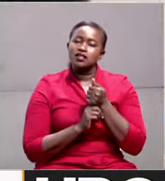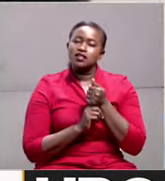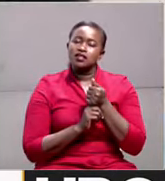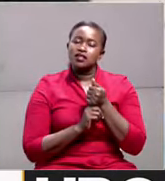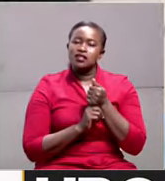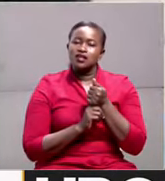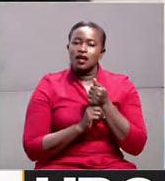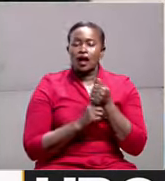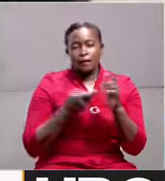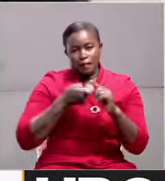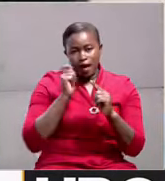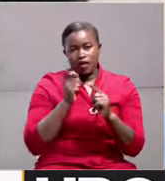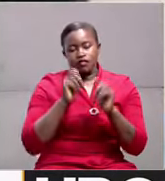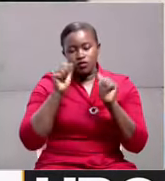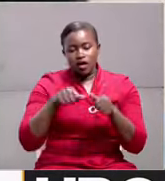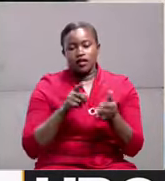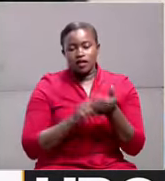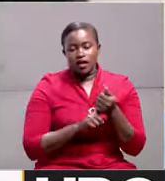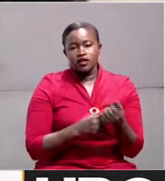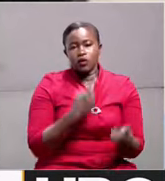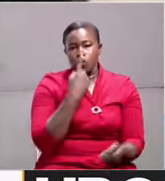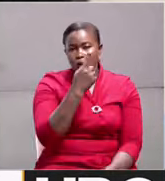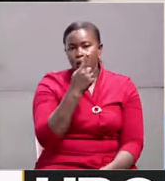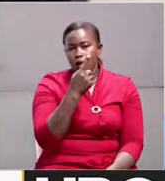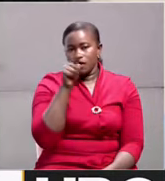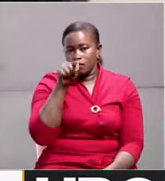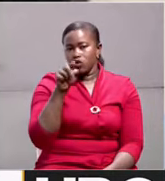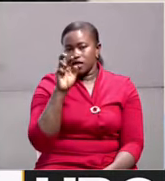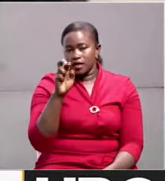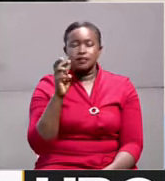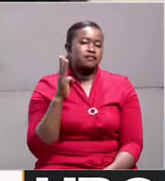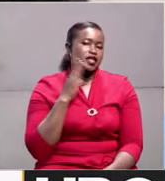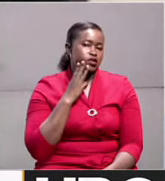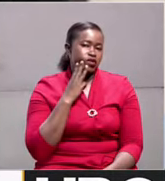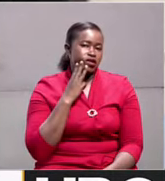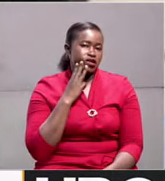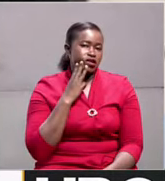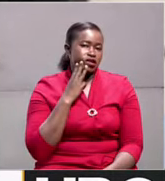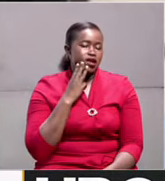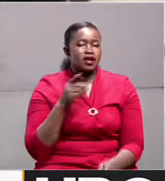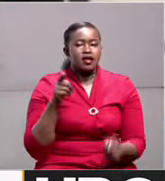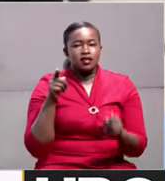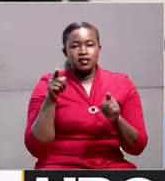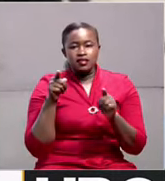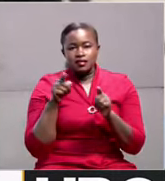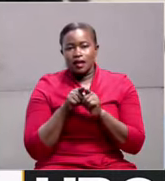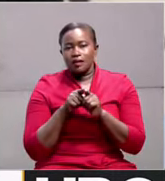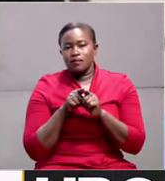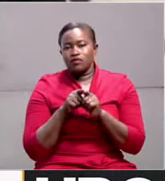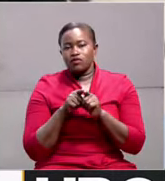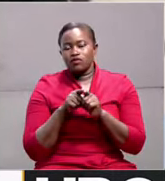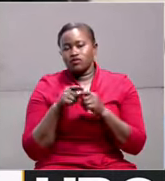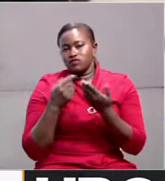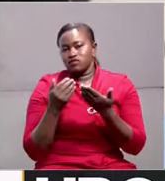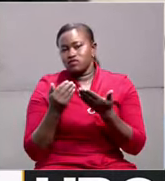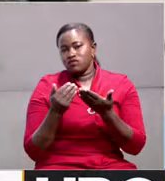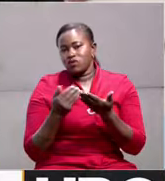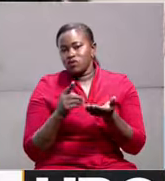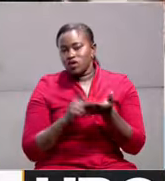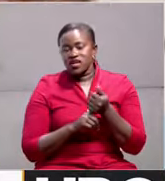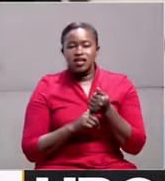okwezi tuyiha miliyoni emwe n'emitwaro 8 tuyihaho enshoza